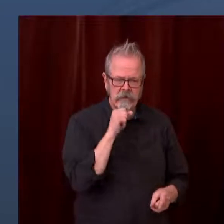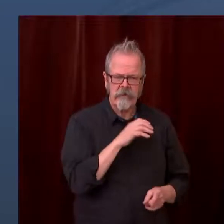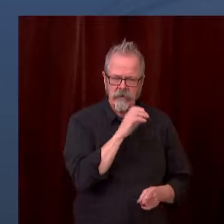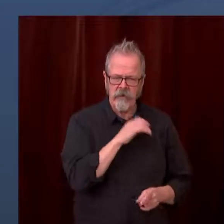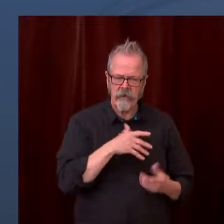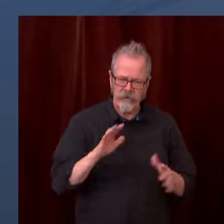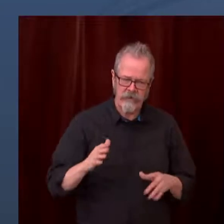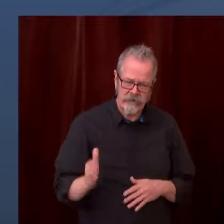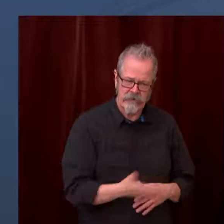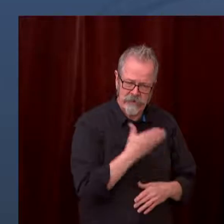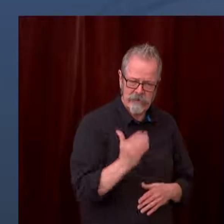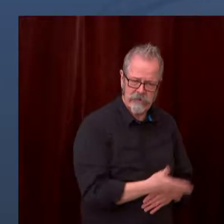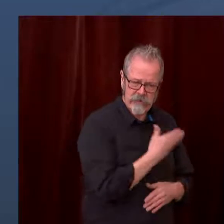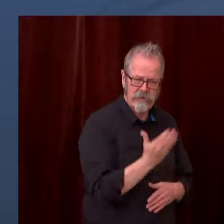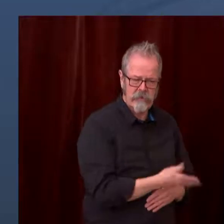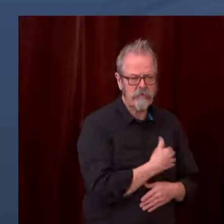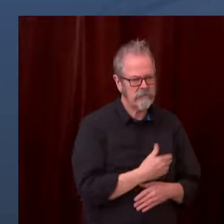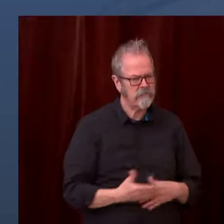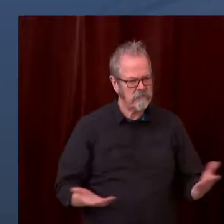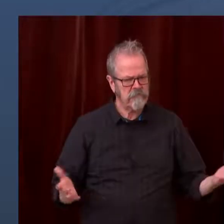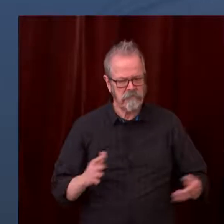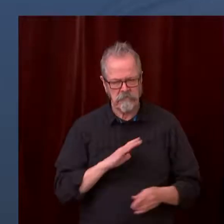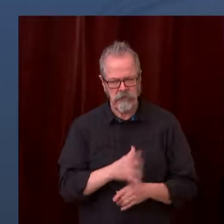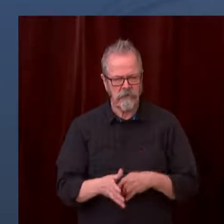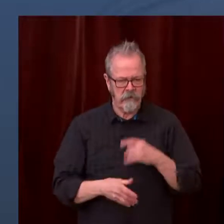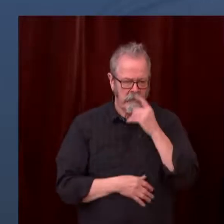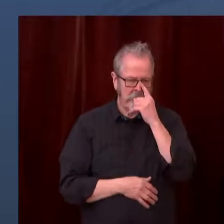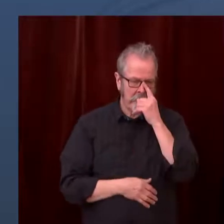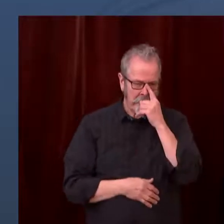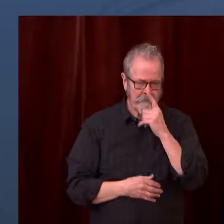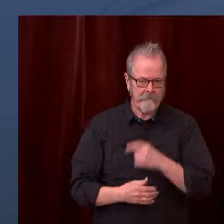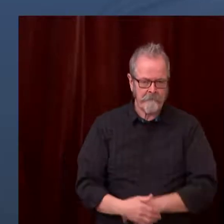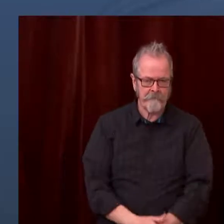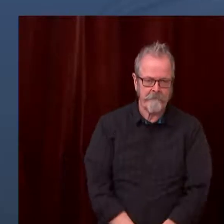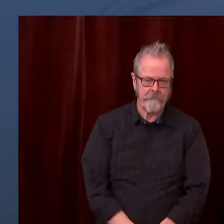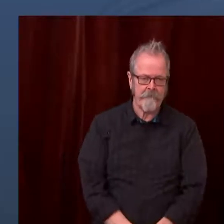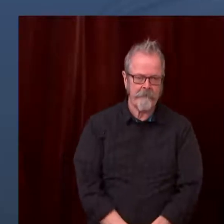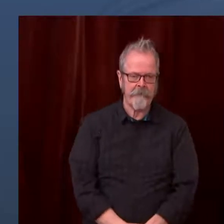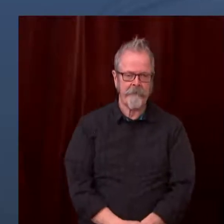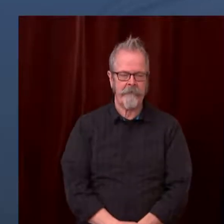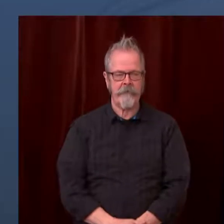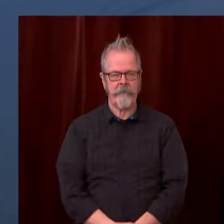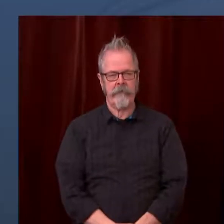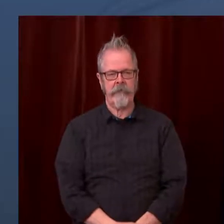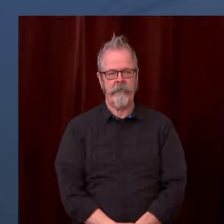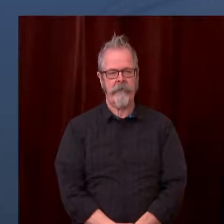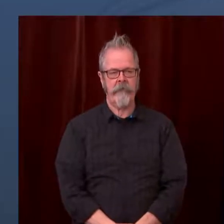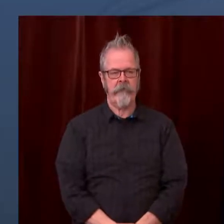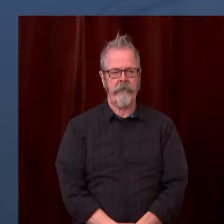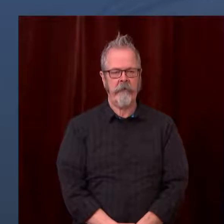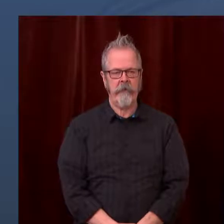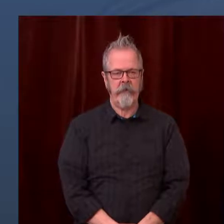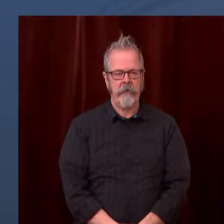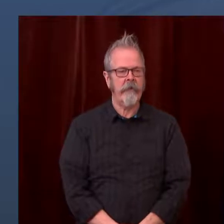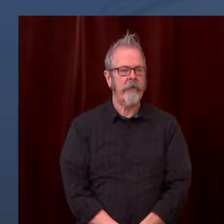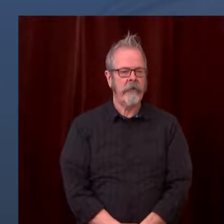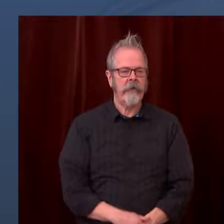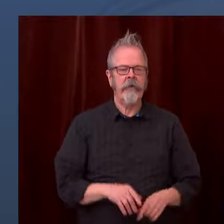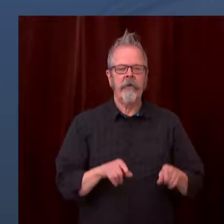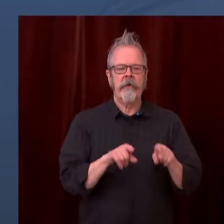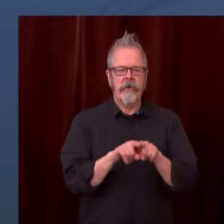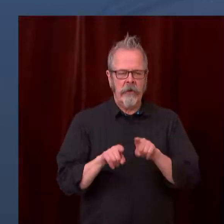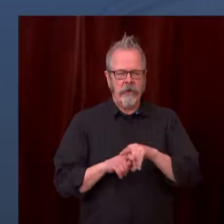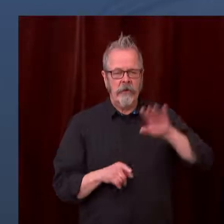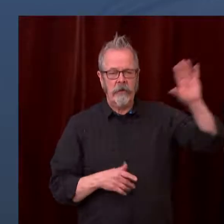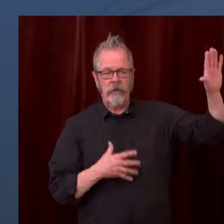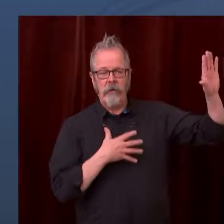as possible. It is true also that one of the announcements from the Biden administration this week was that it wasn't